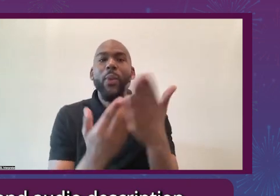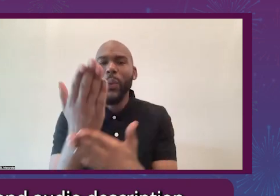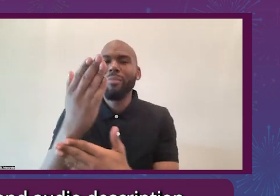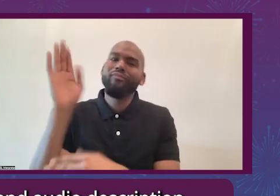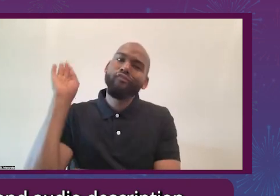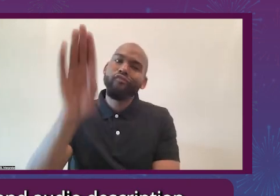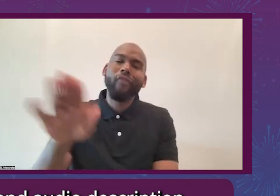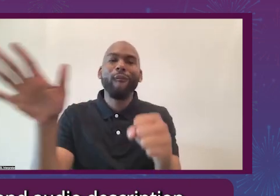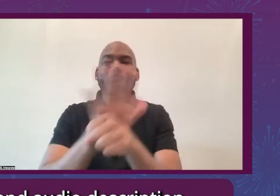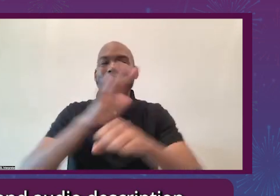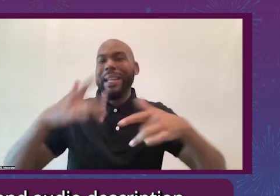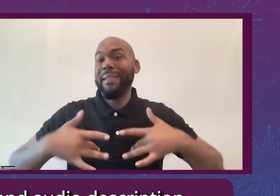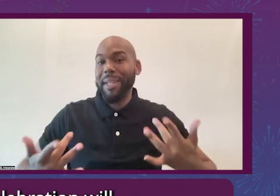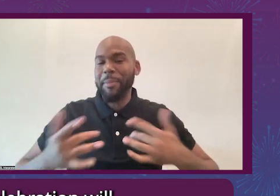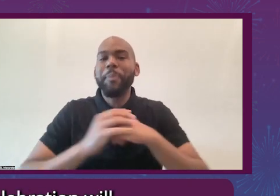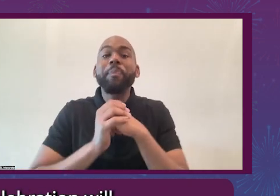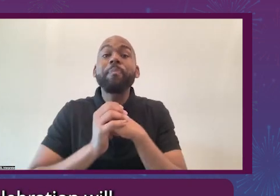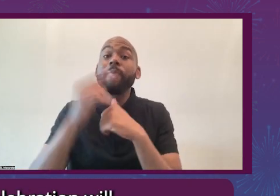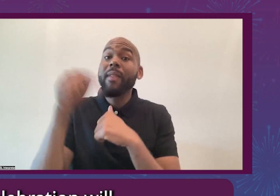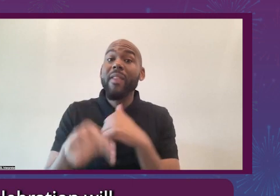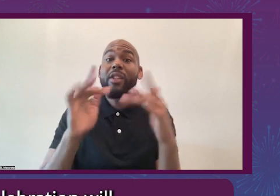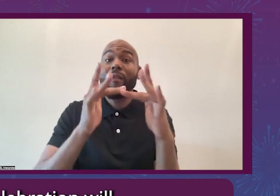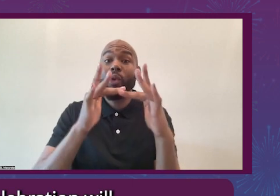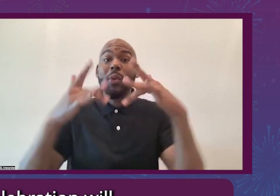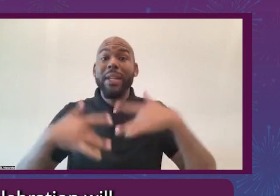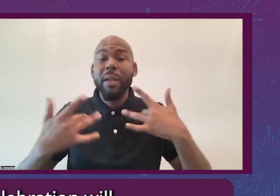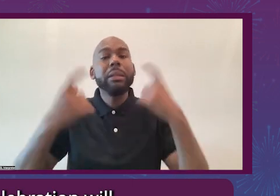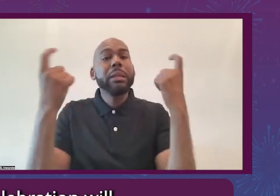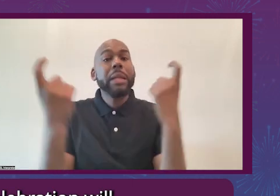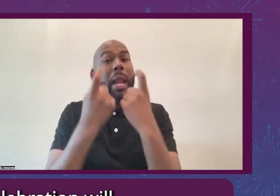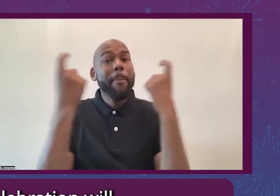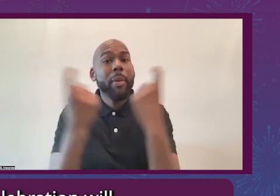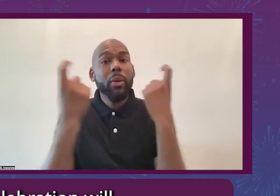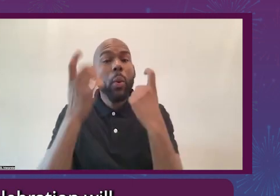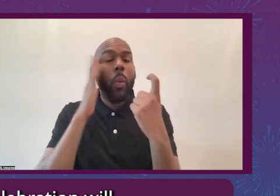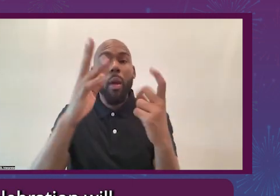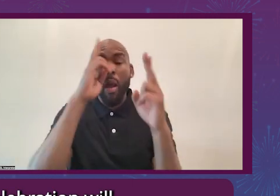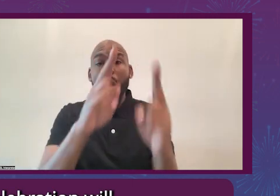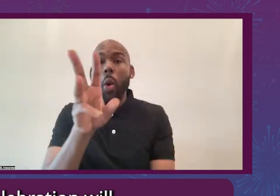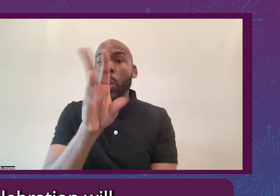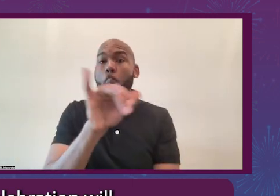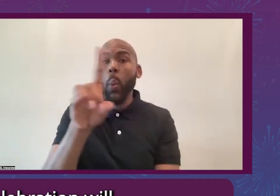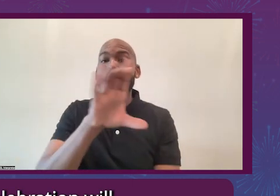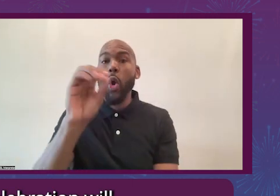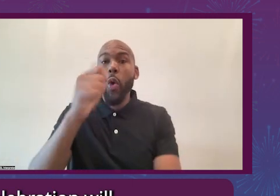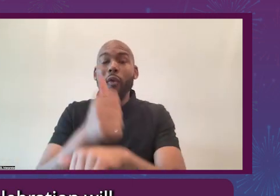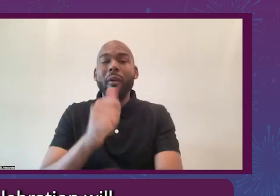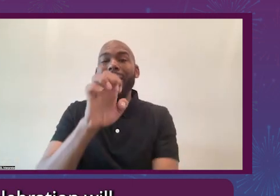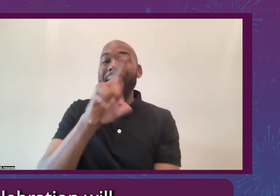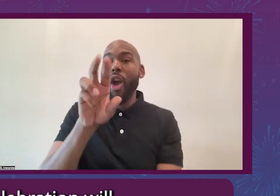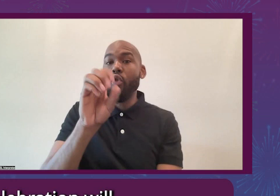provided throughout the entirety of this event. This virtual event celebration will honor WID co-founders